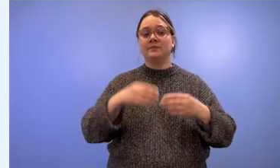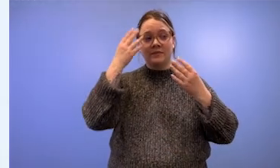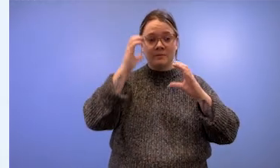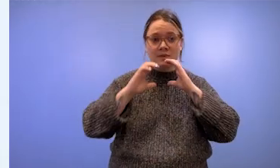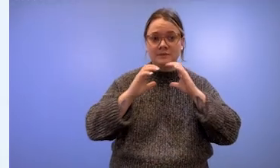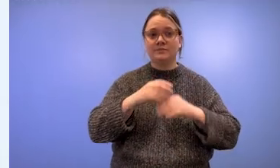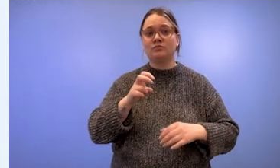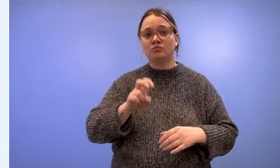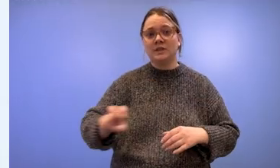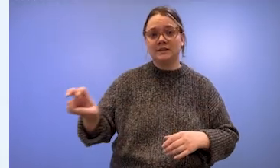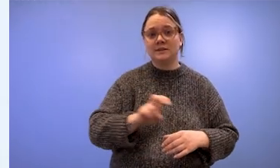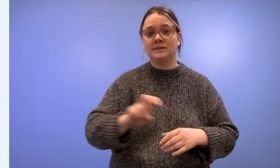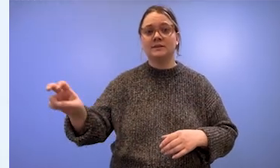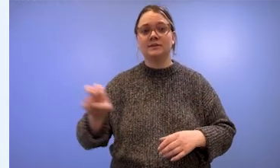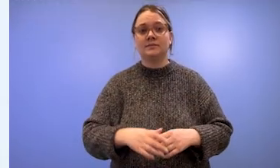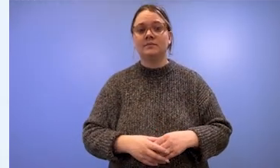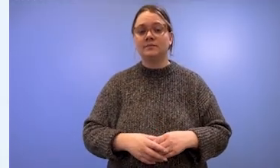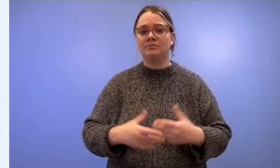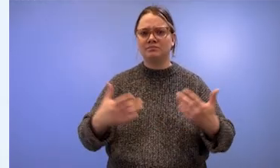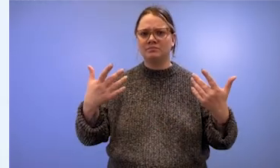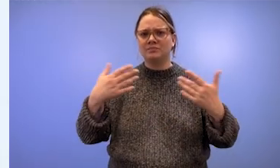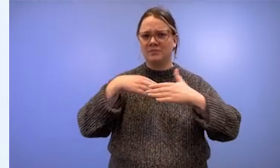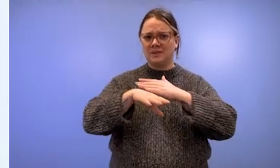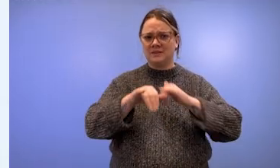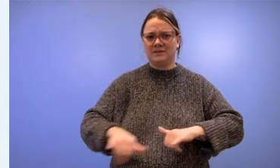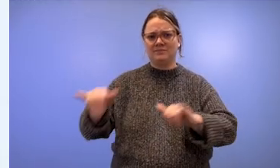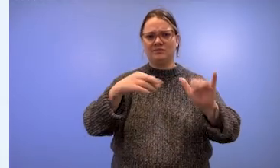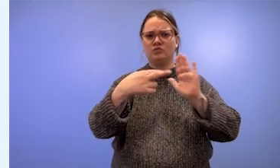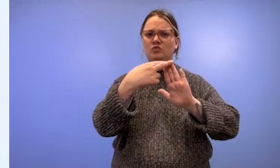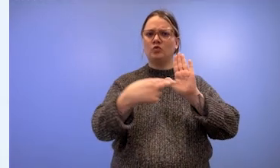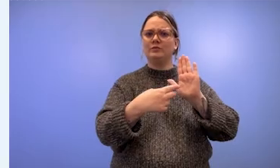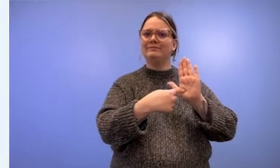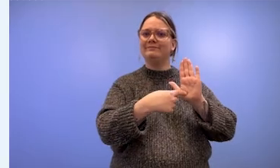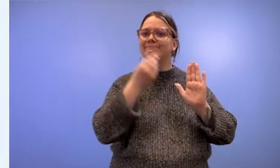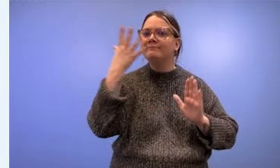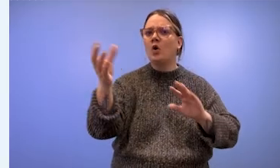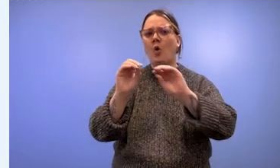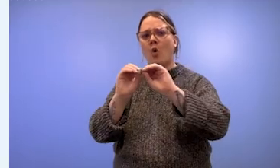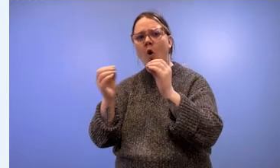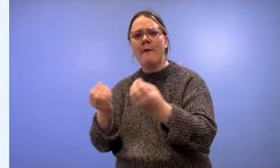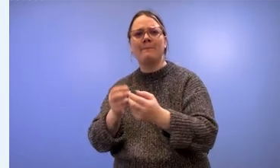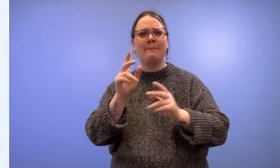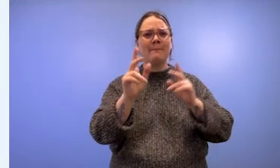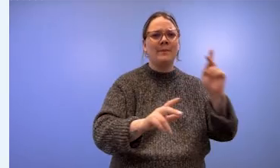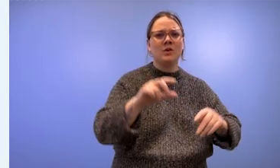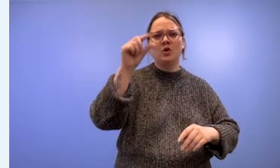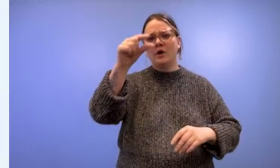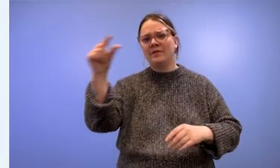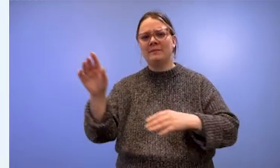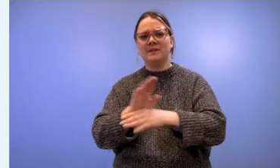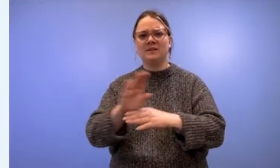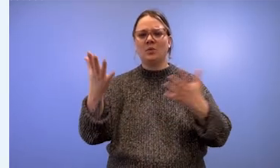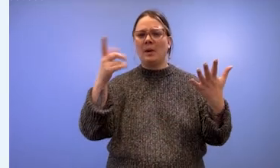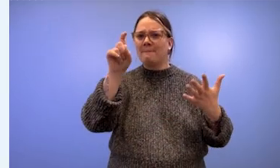and transportation. So accessibility standards are rules that tell people, organizations, and governments and businesses what